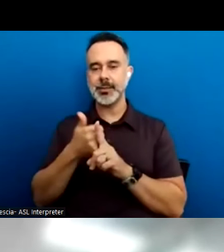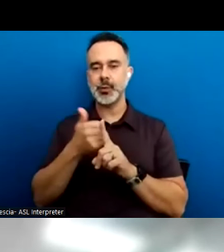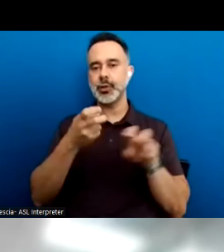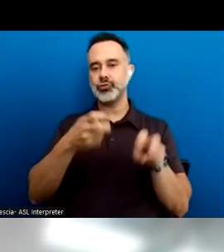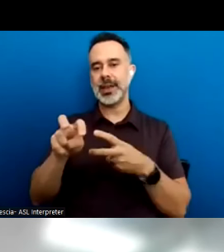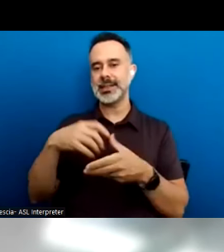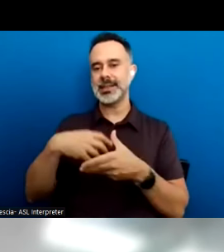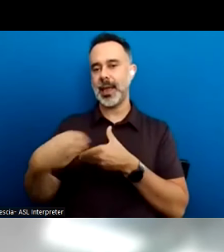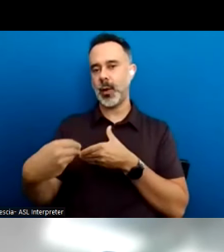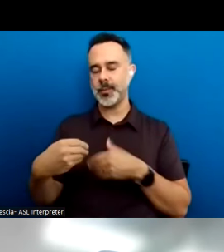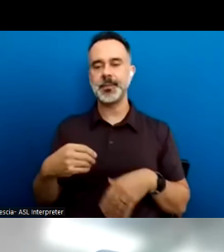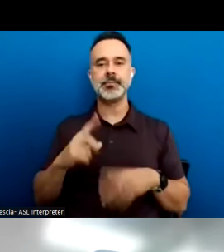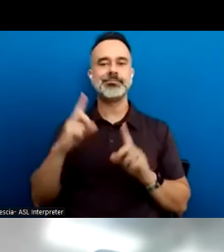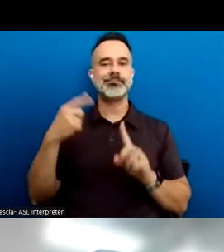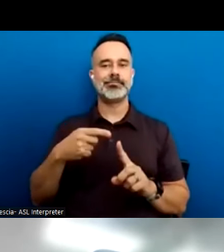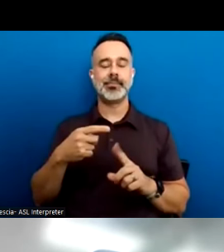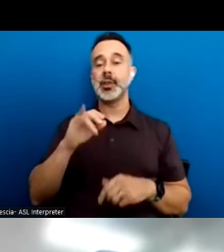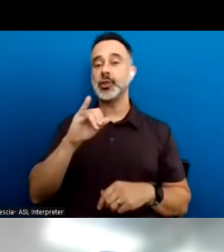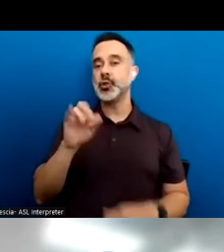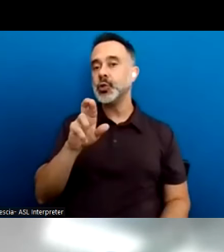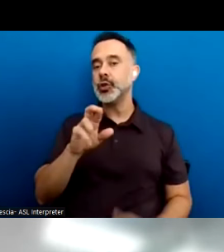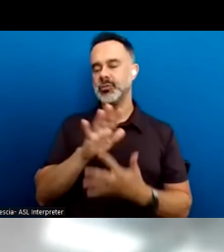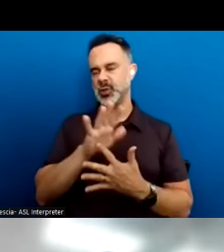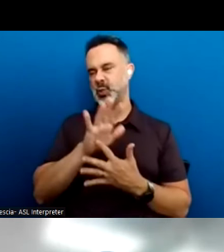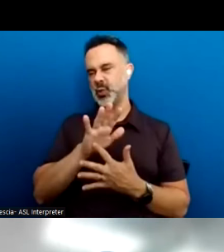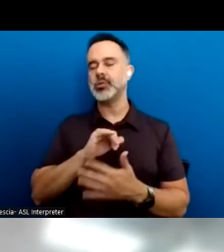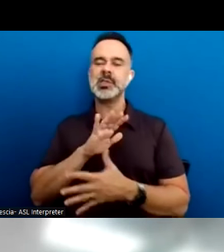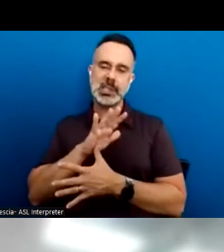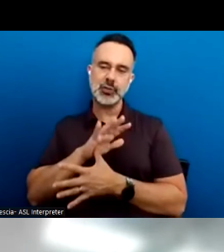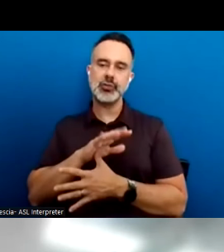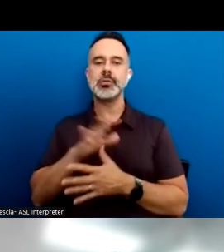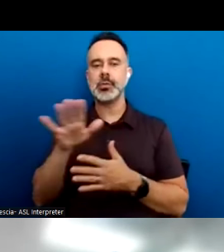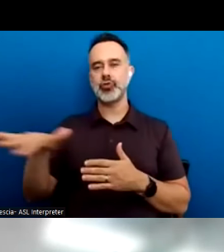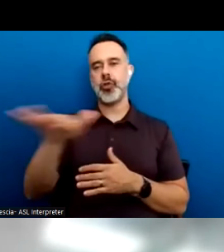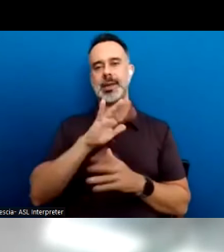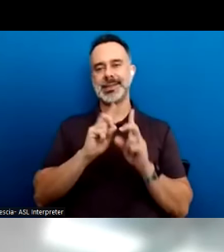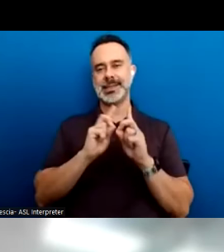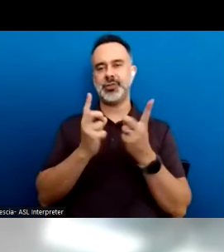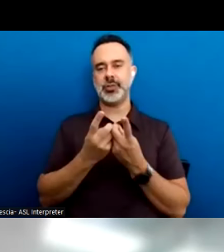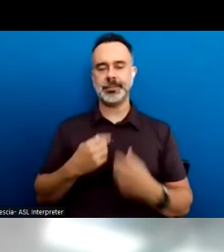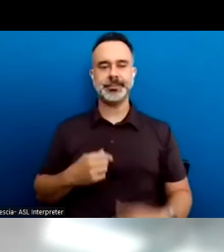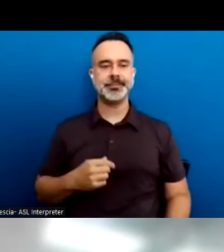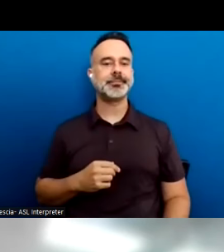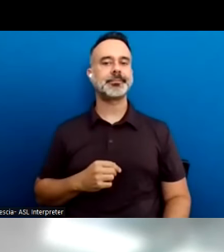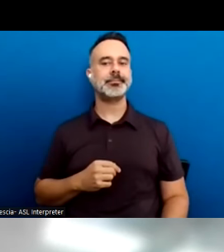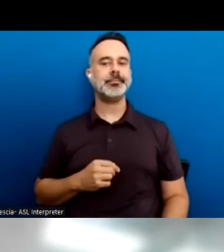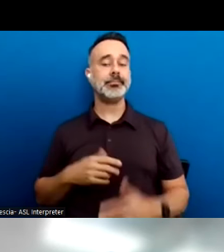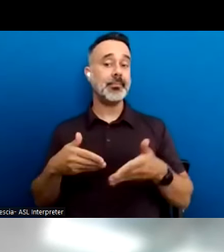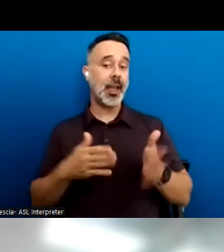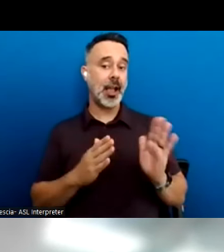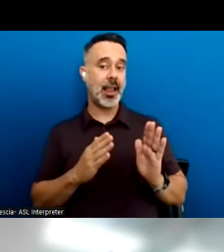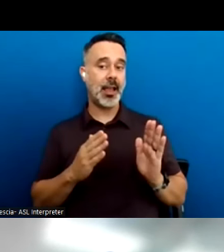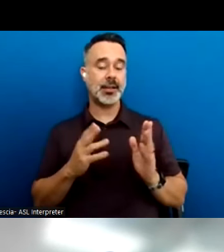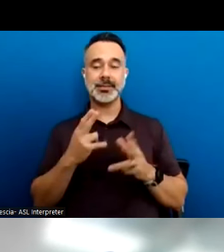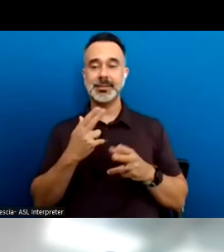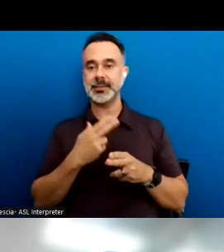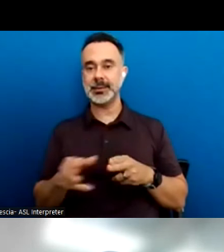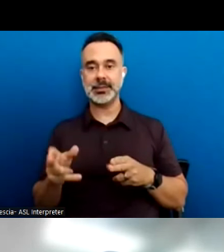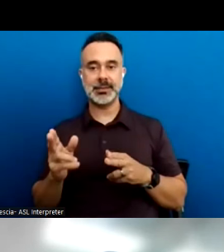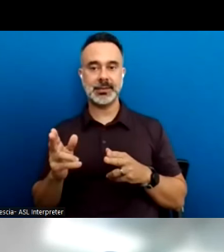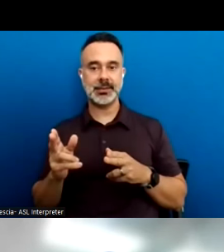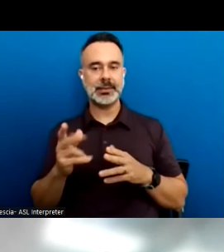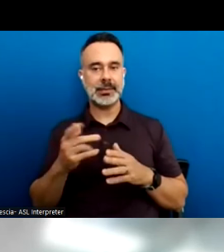out. So specifically our juniors and seniors across the district. And then I will let, real quick, so I